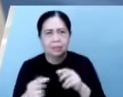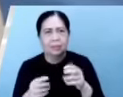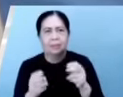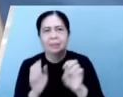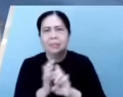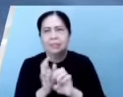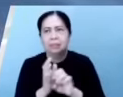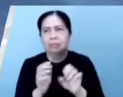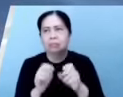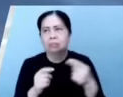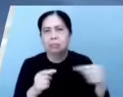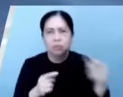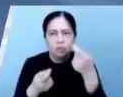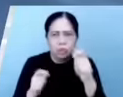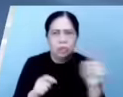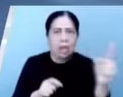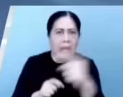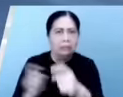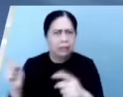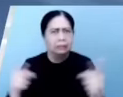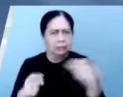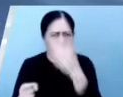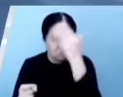to ask Pastor Quiboloy to attend